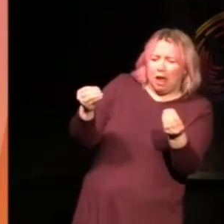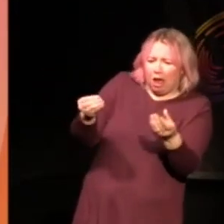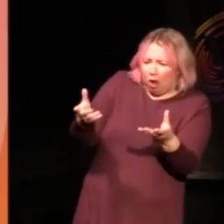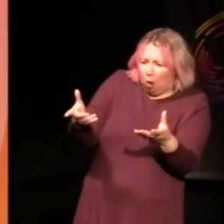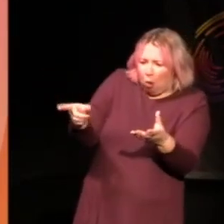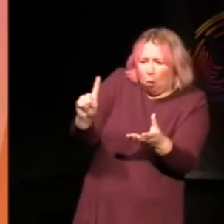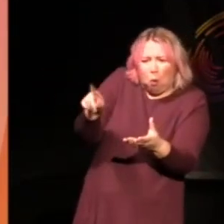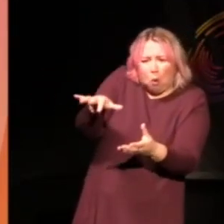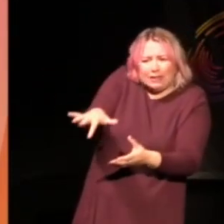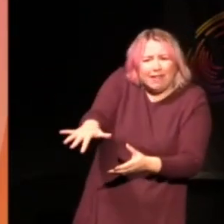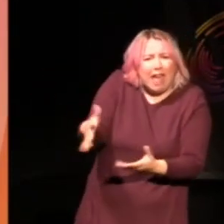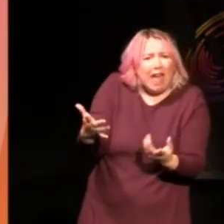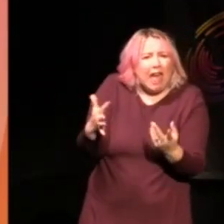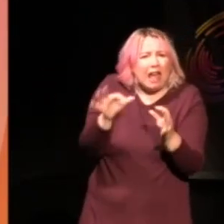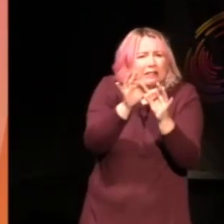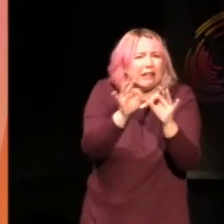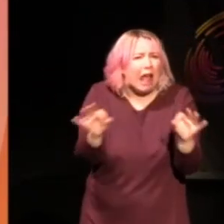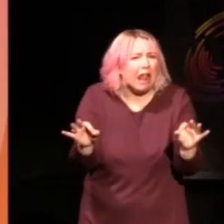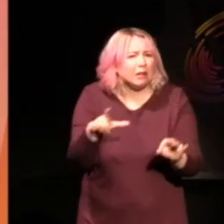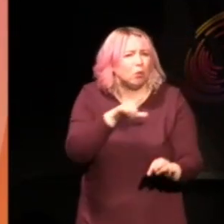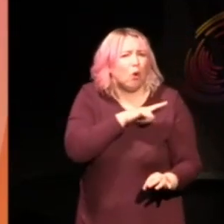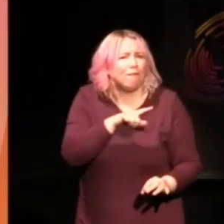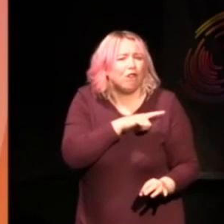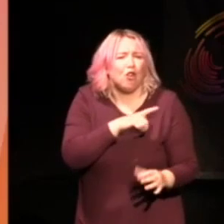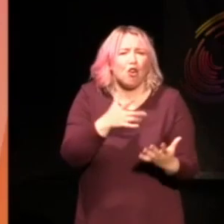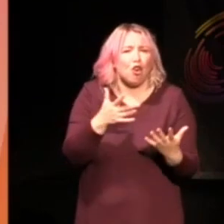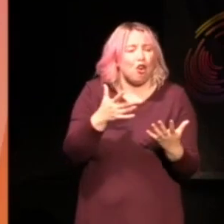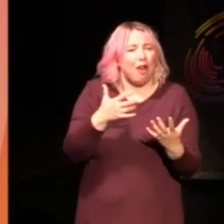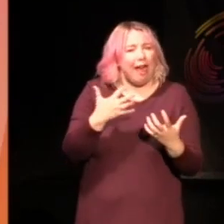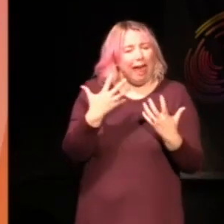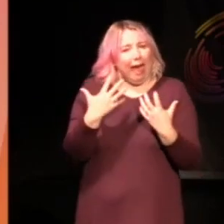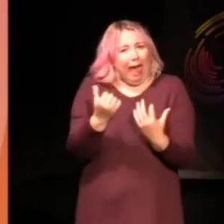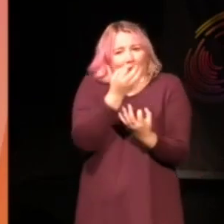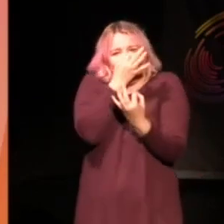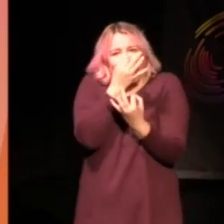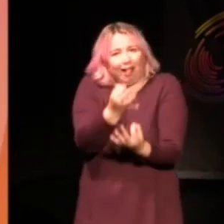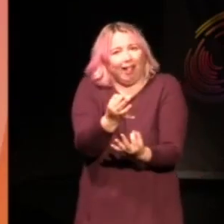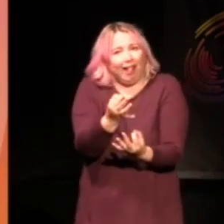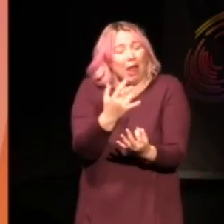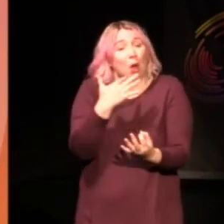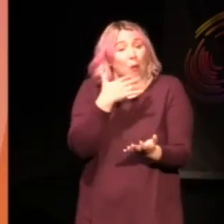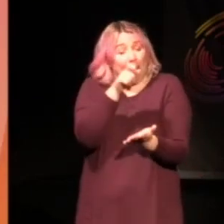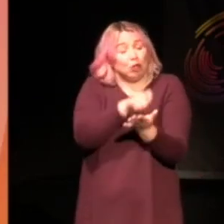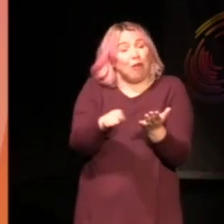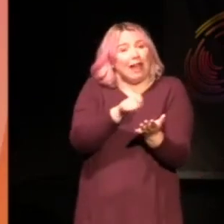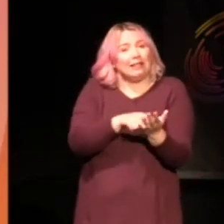the silences in the city. That was very crucial for me when I was writing